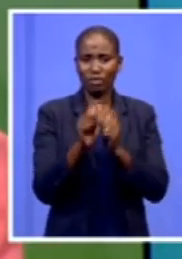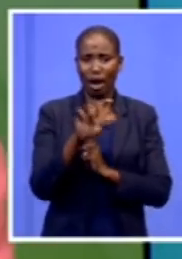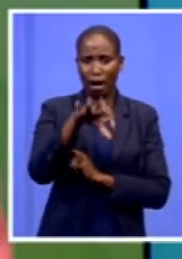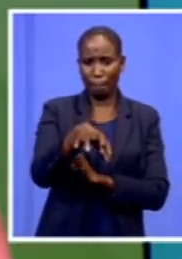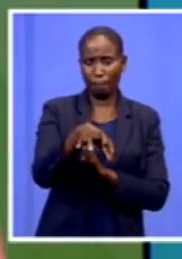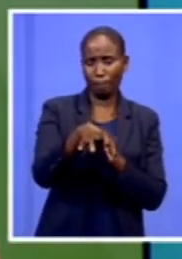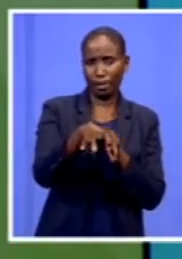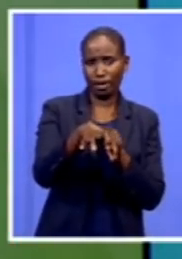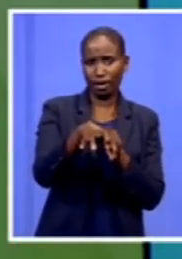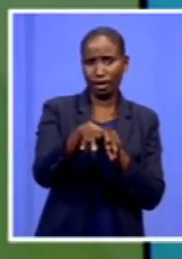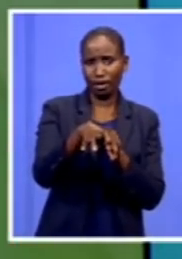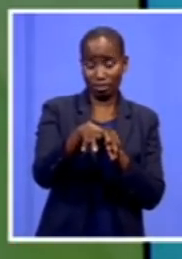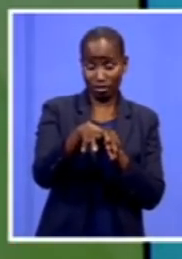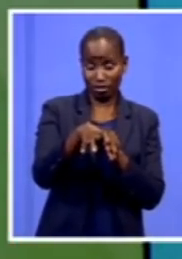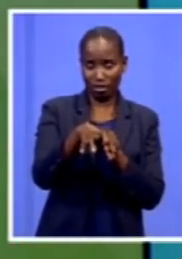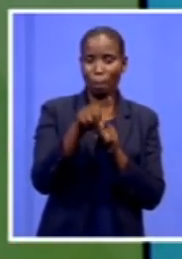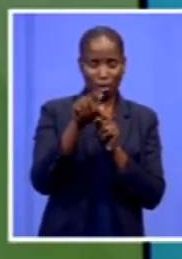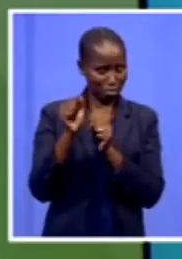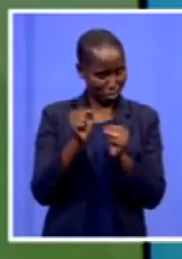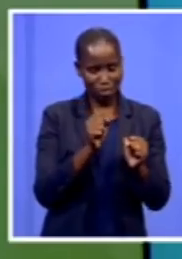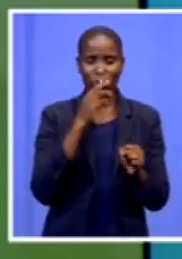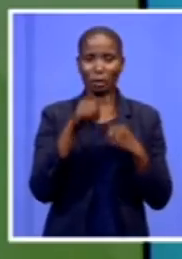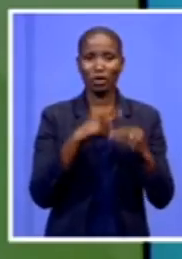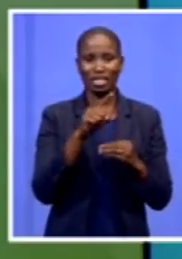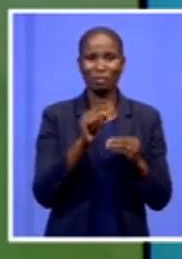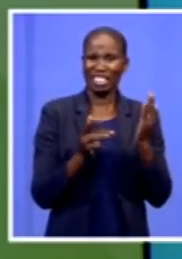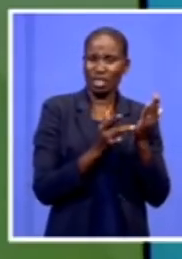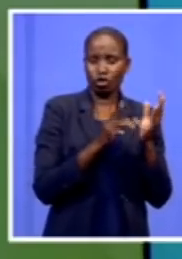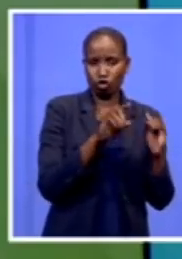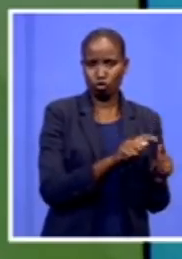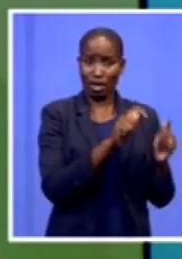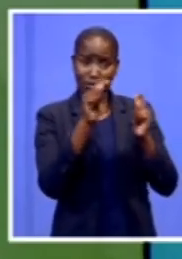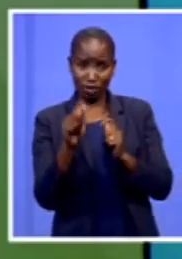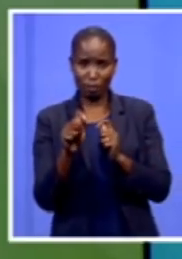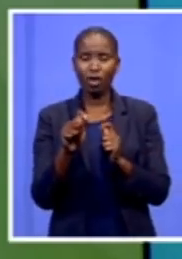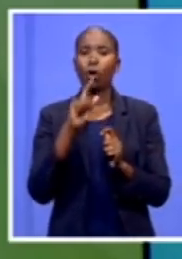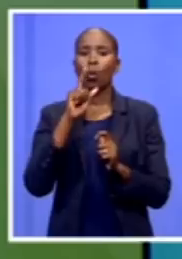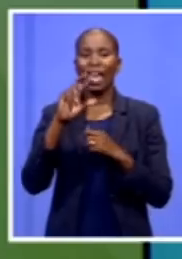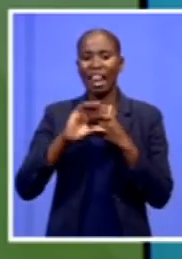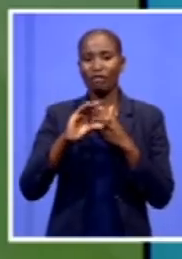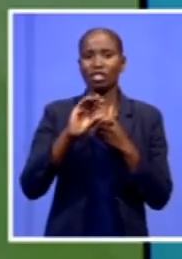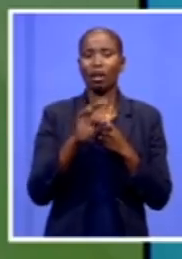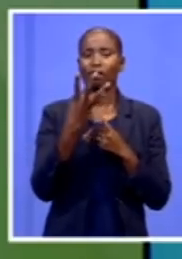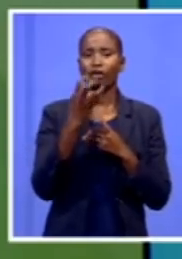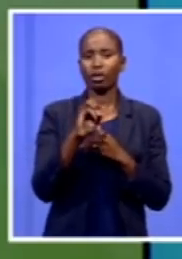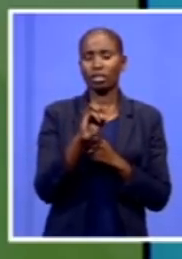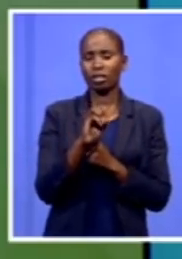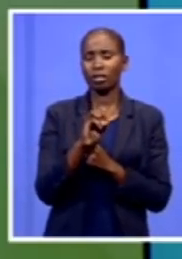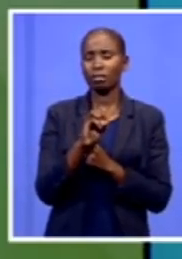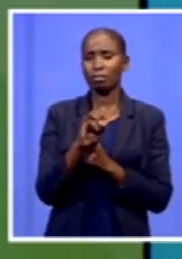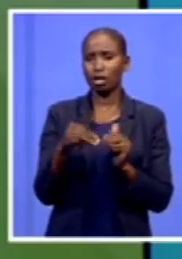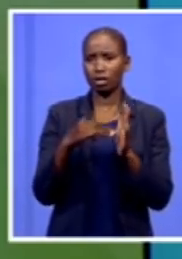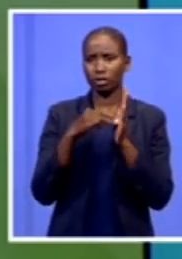technology transfer. We invest 40 million euros as the Commission with Germany, France and Belgium because